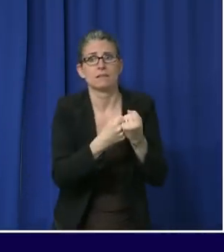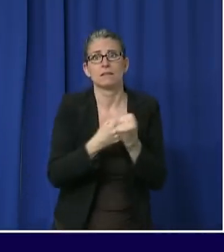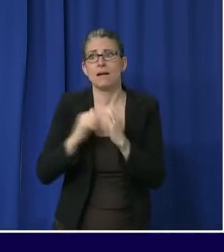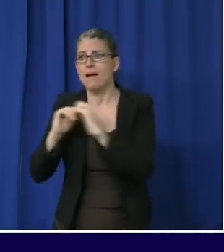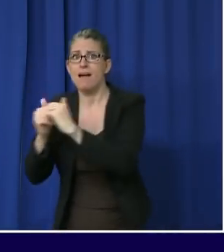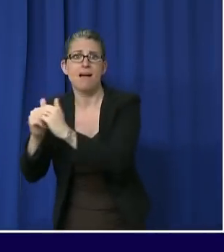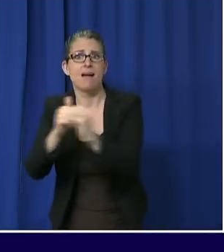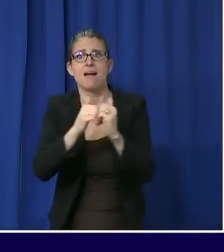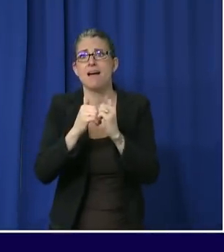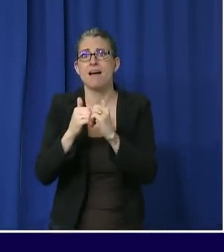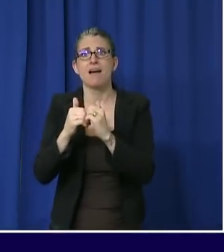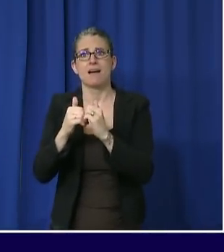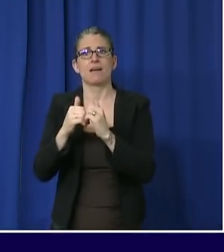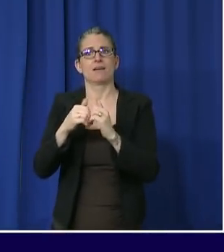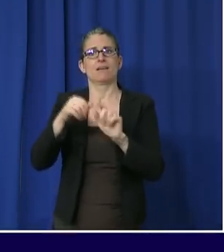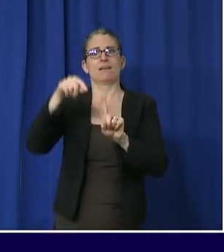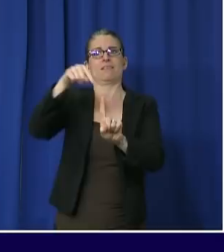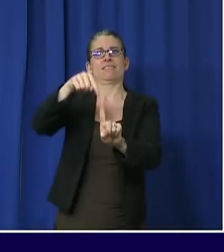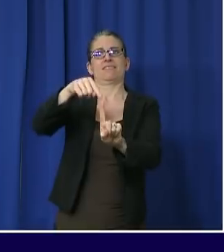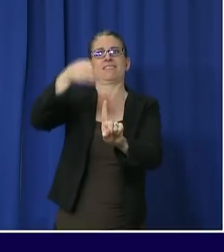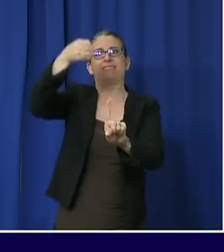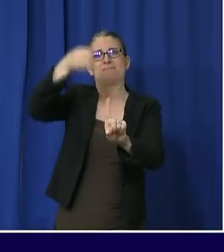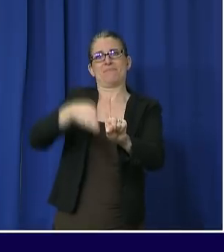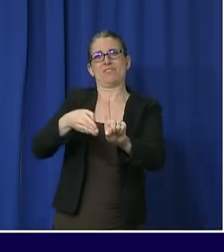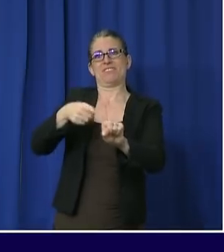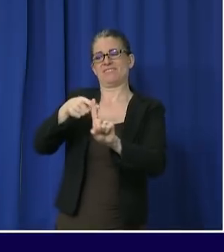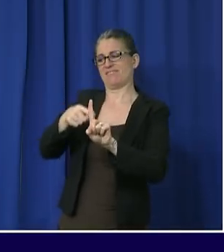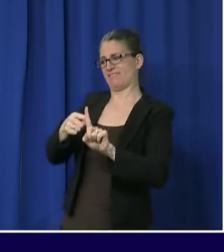also focus on the mind as well.